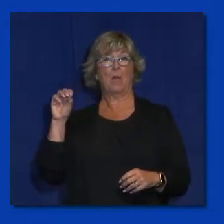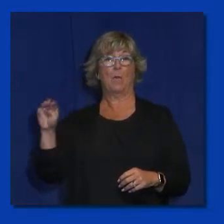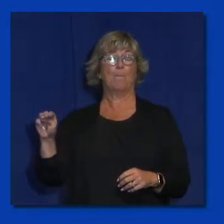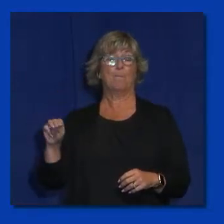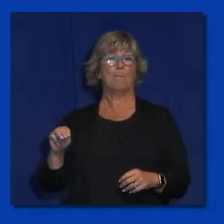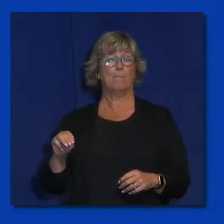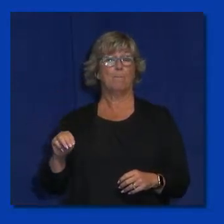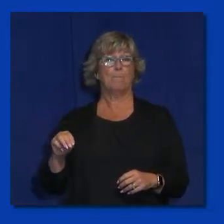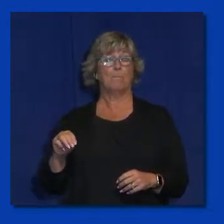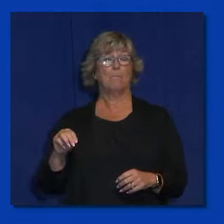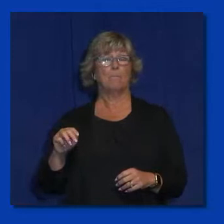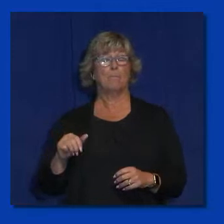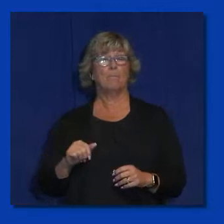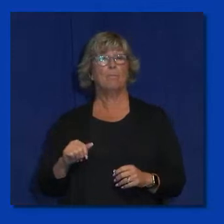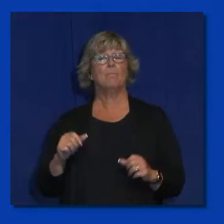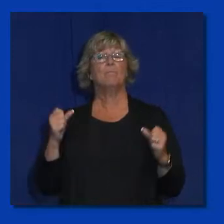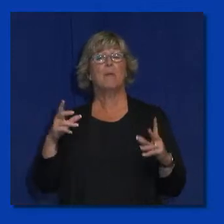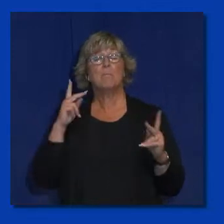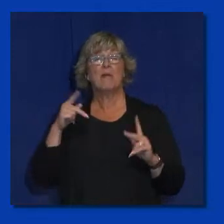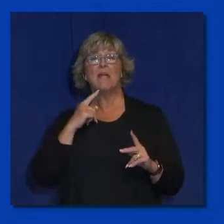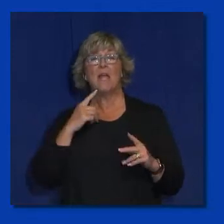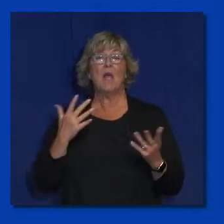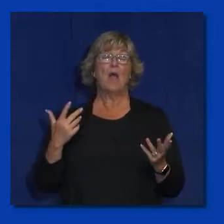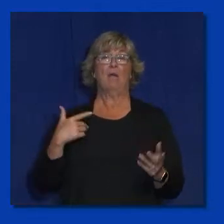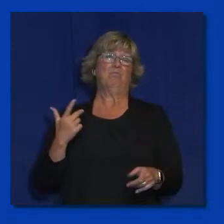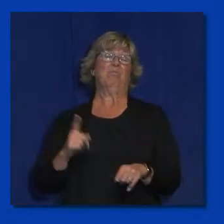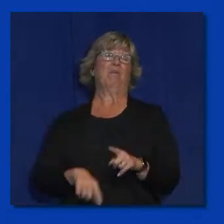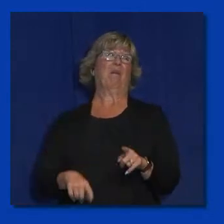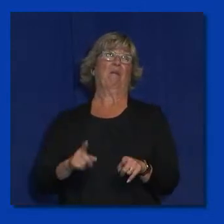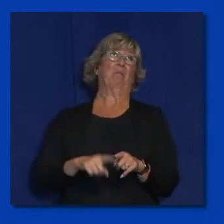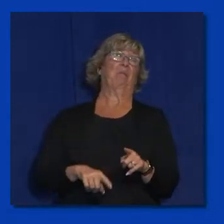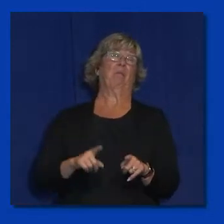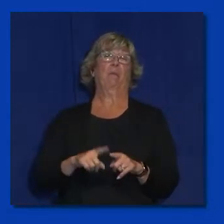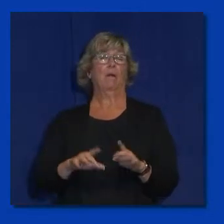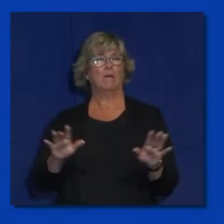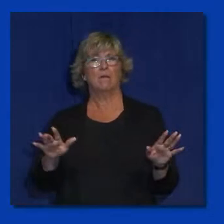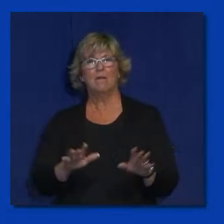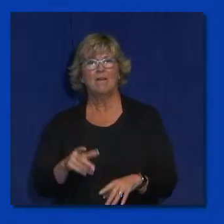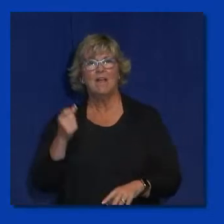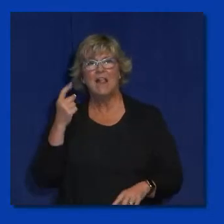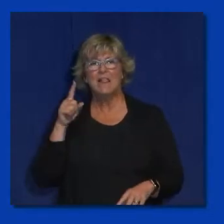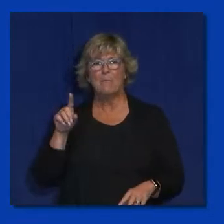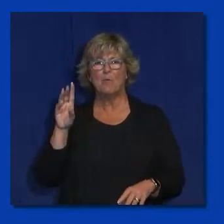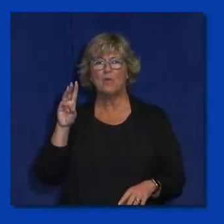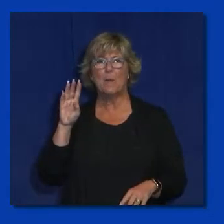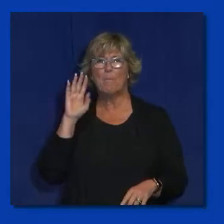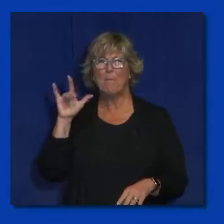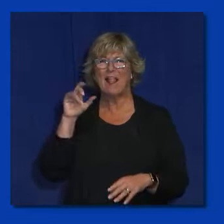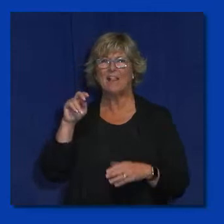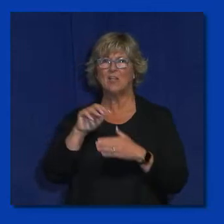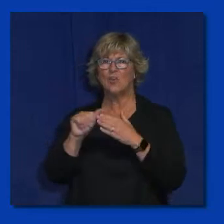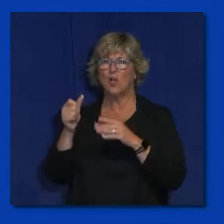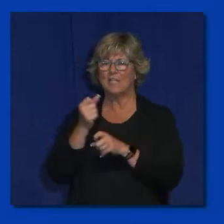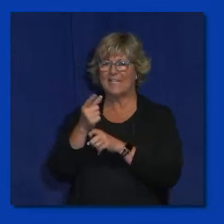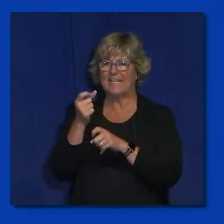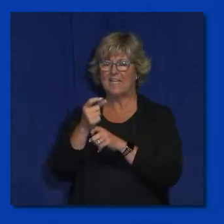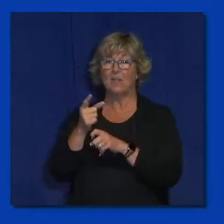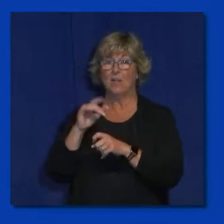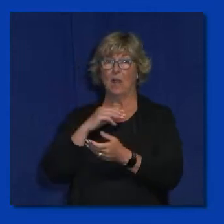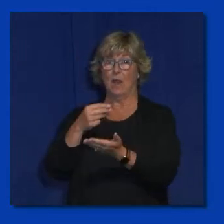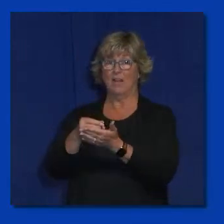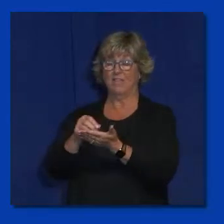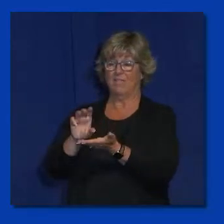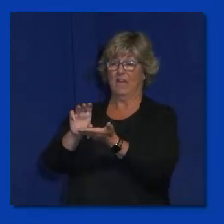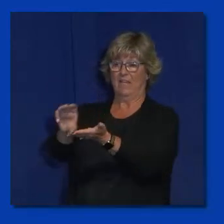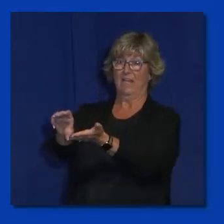out on this. A lot of folks say, well, we just can't do it. I just want to remind folks, $11.6 billion per year is our existing